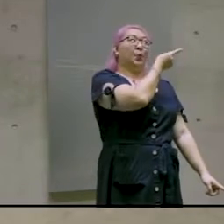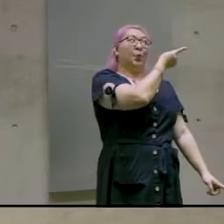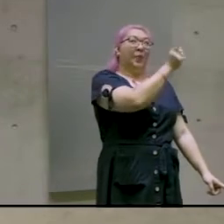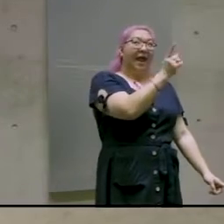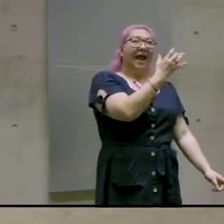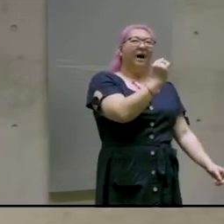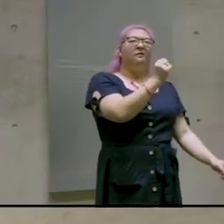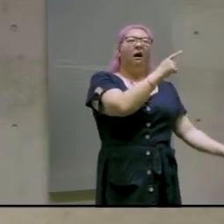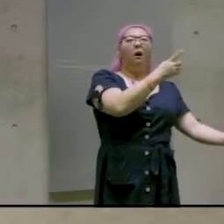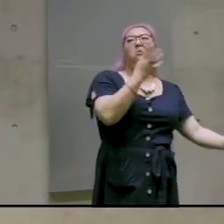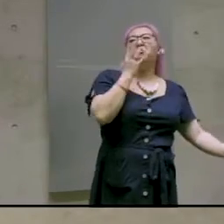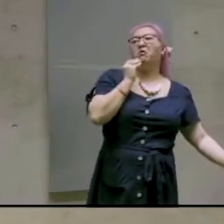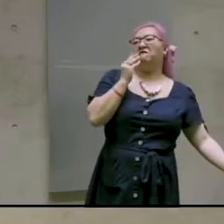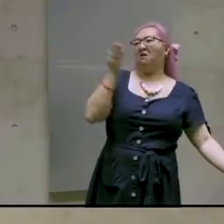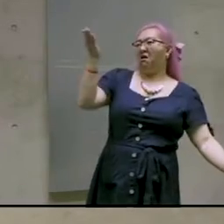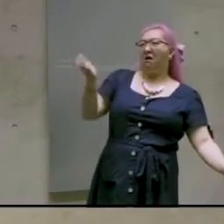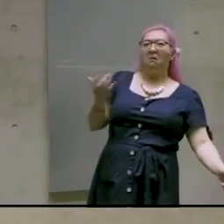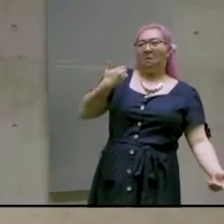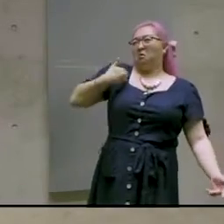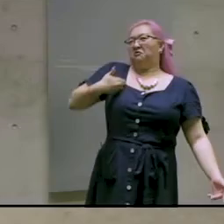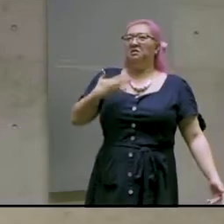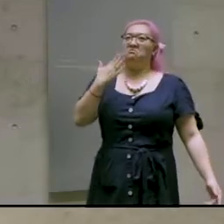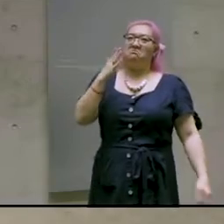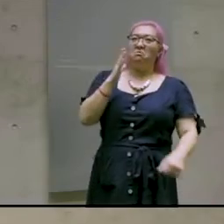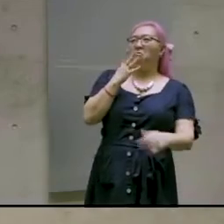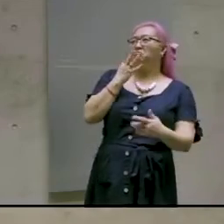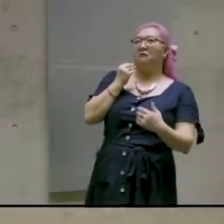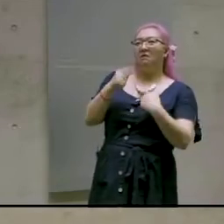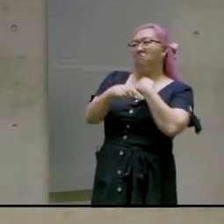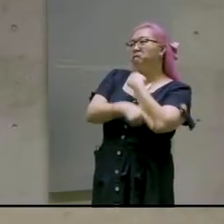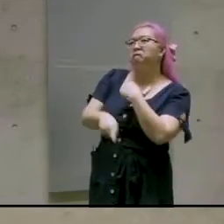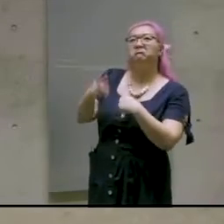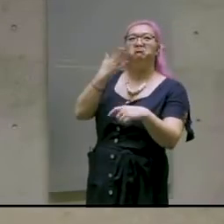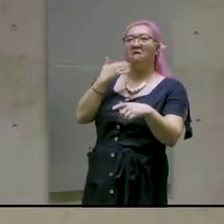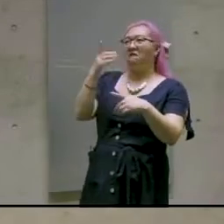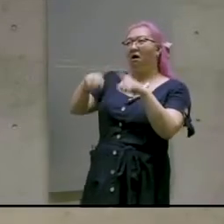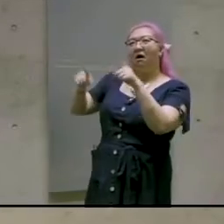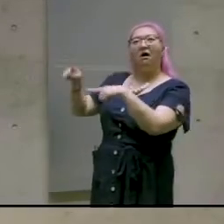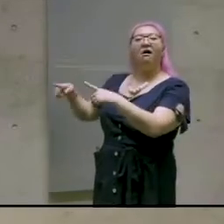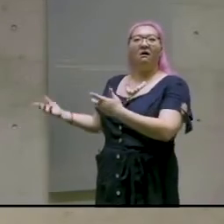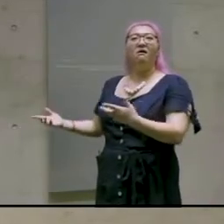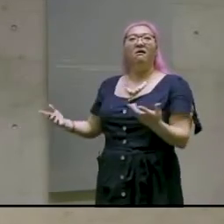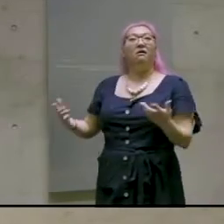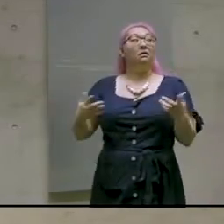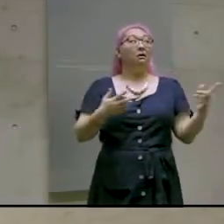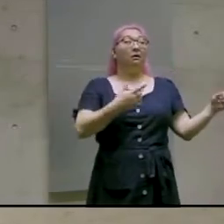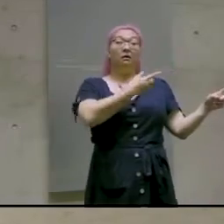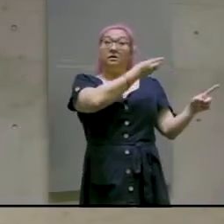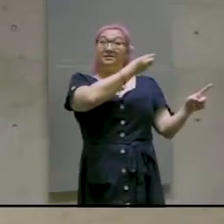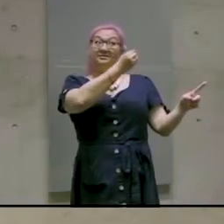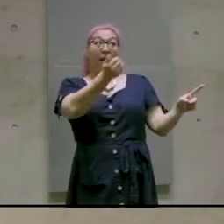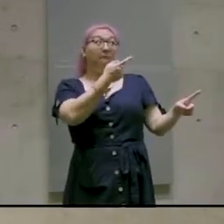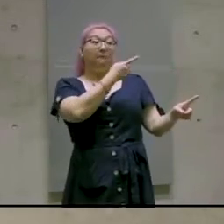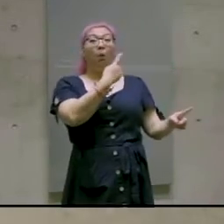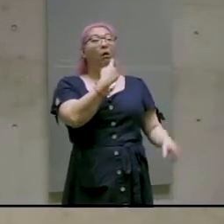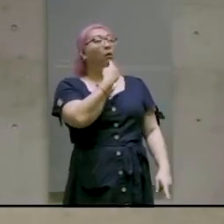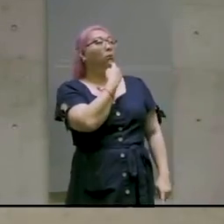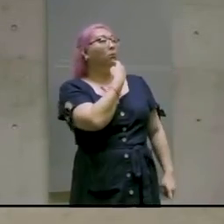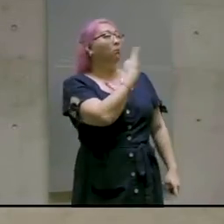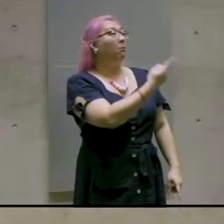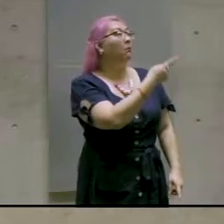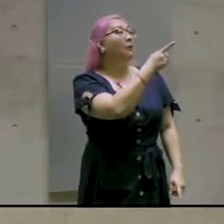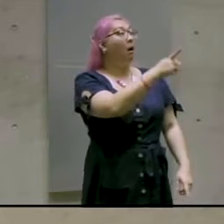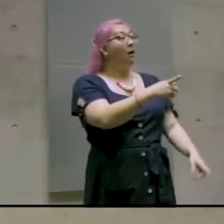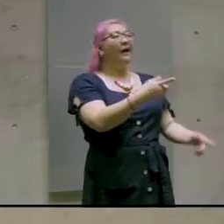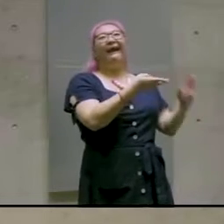upheld. Depending on the player's relationship with them, however, they might be willing to kind of accept behaviors, statements, interactions, if the player's got kind of a